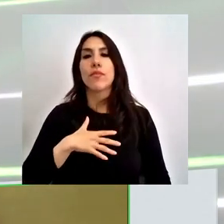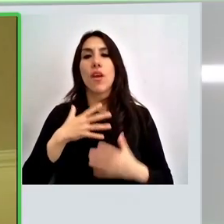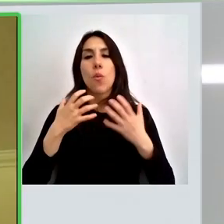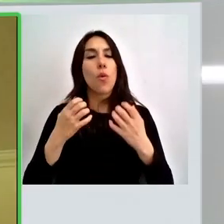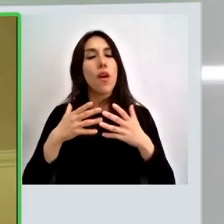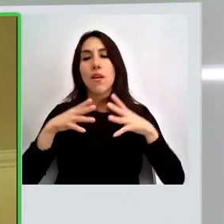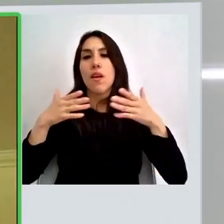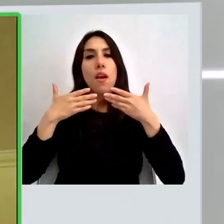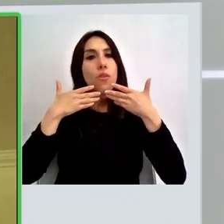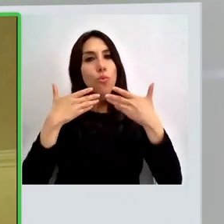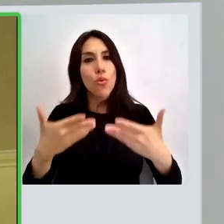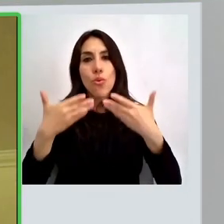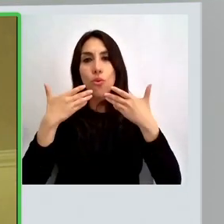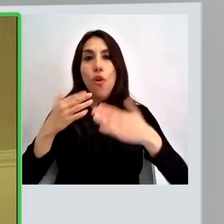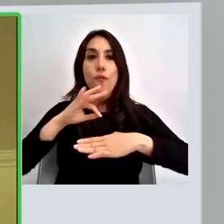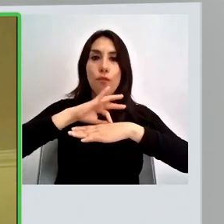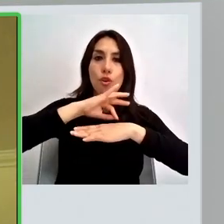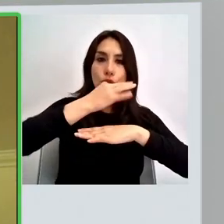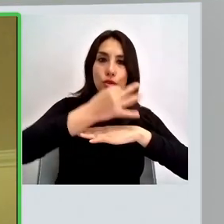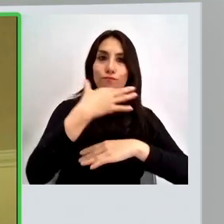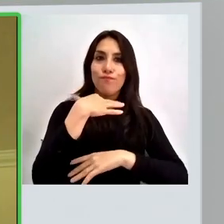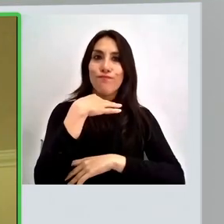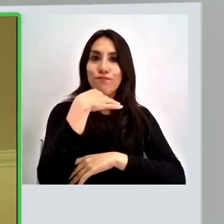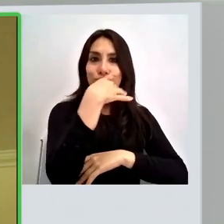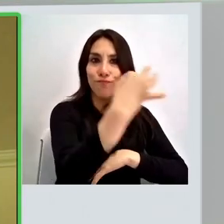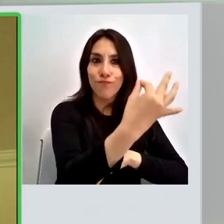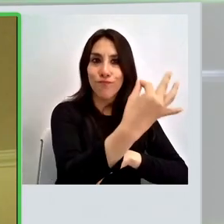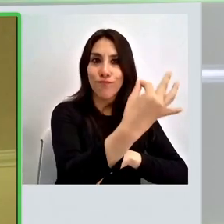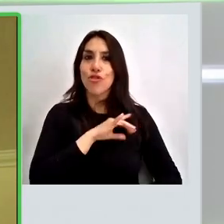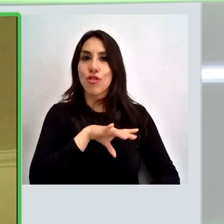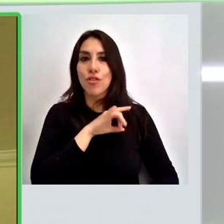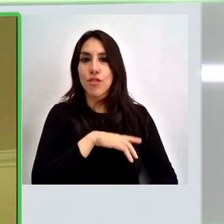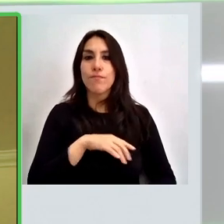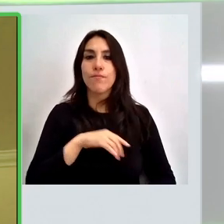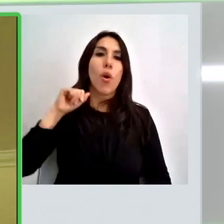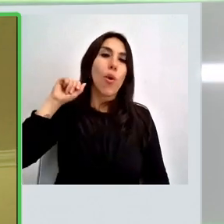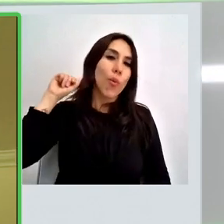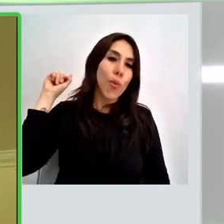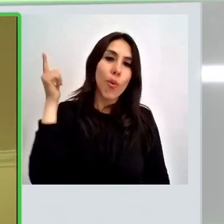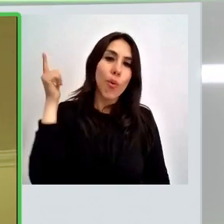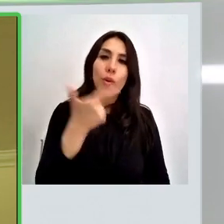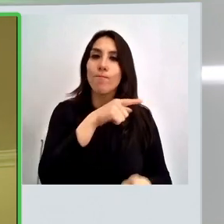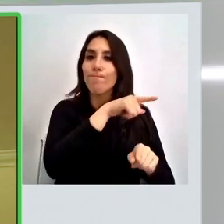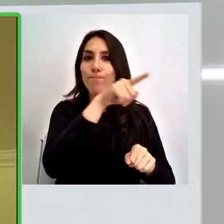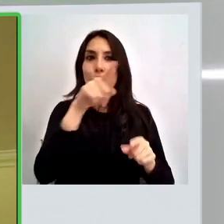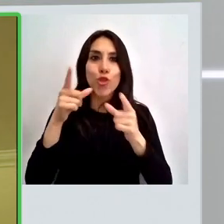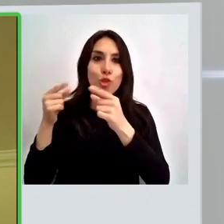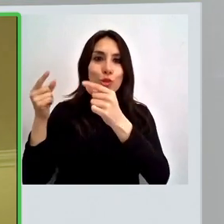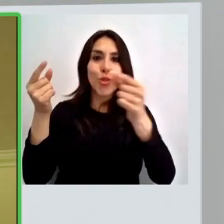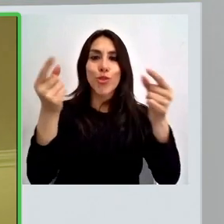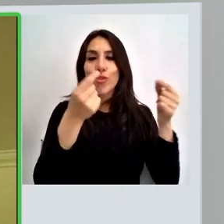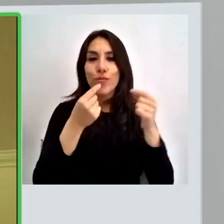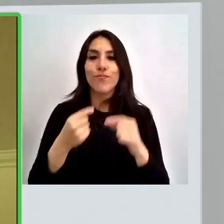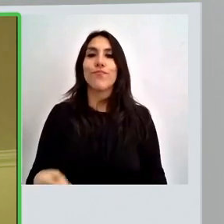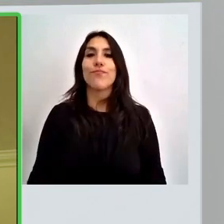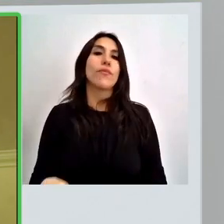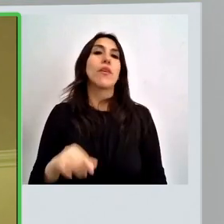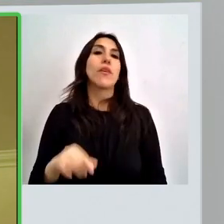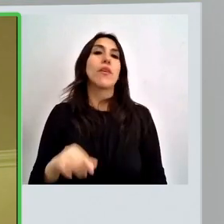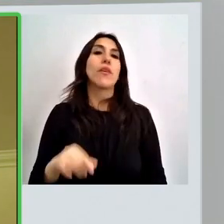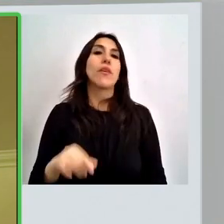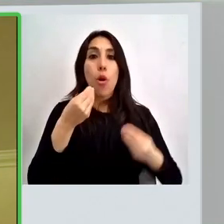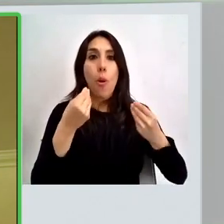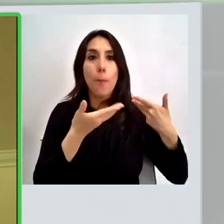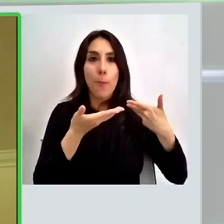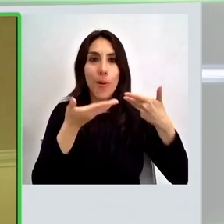in Chile for all that you've done. Welcome my other speakers. I understand Kate Nash is next. And I